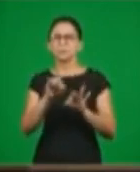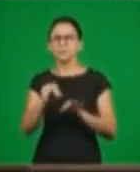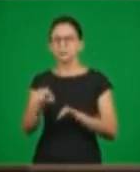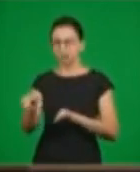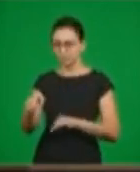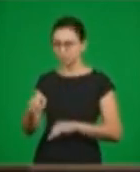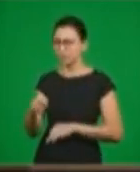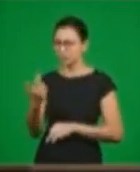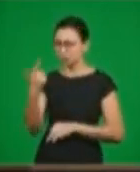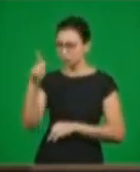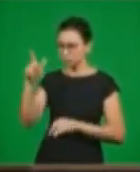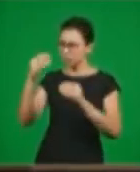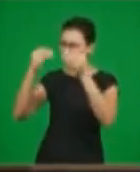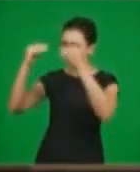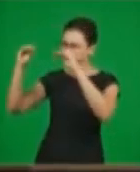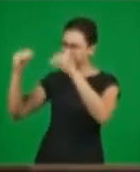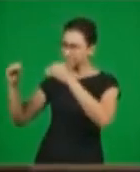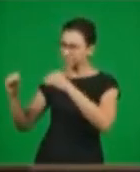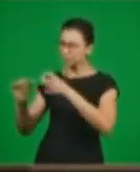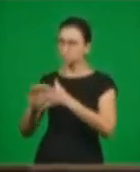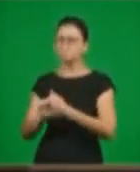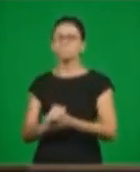time, but I'm gonna give it this time.